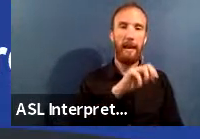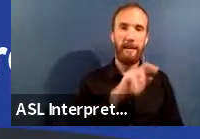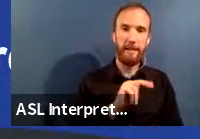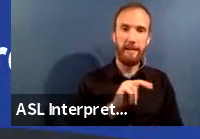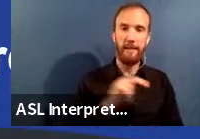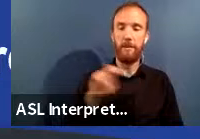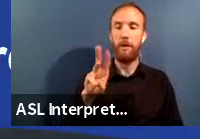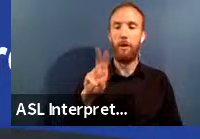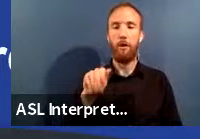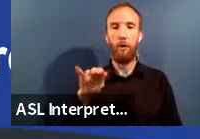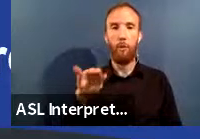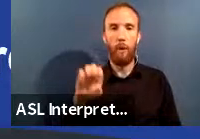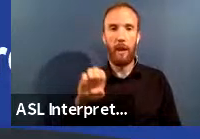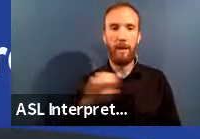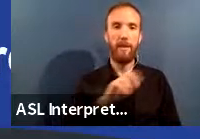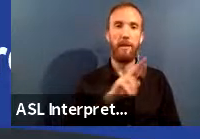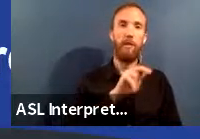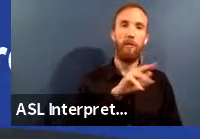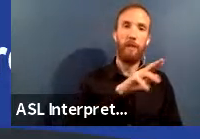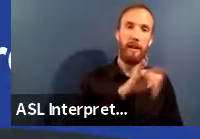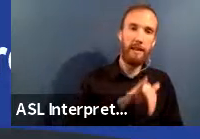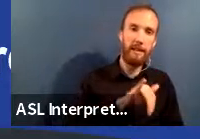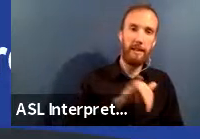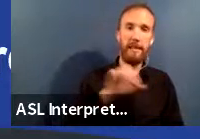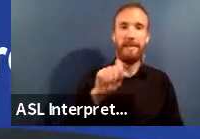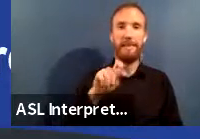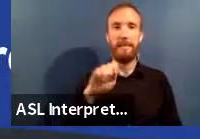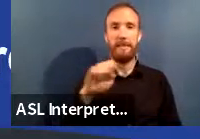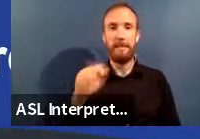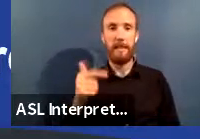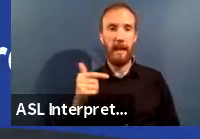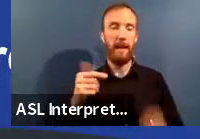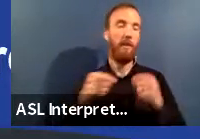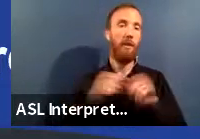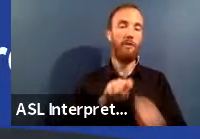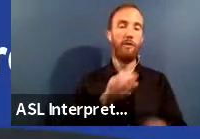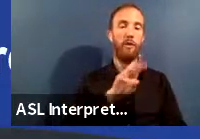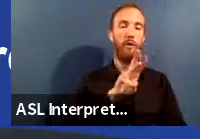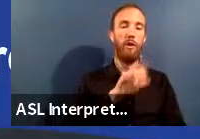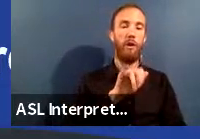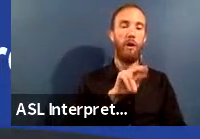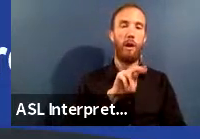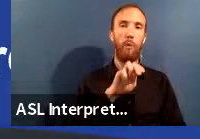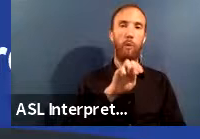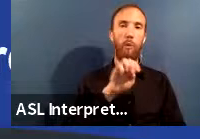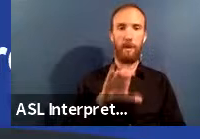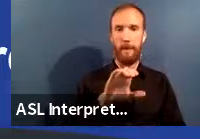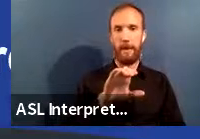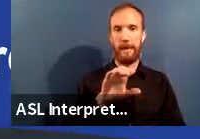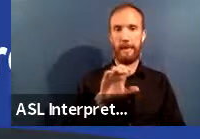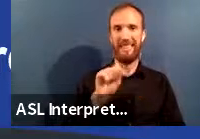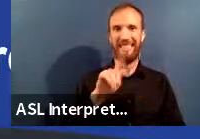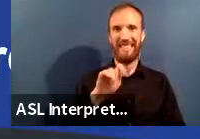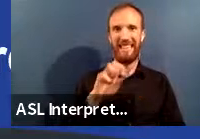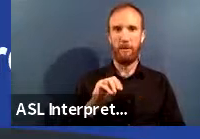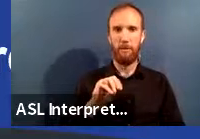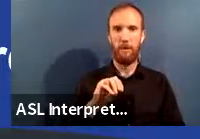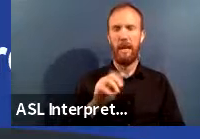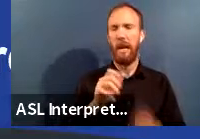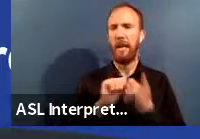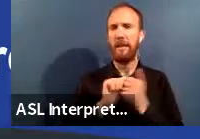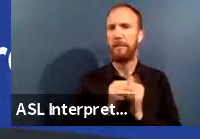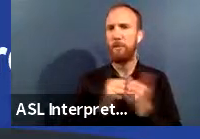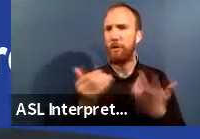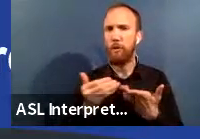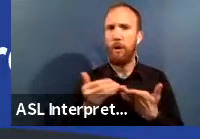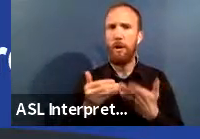Lane, Rockney, Stagg, and Winnemac stadiums. Fall sports at these stadiums include football and